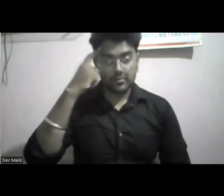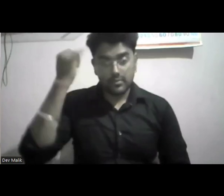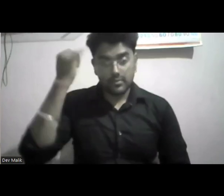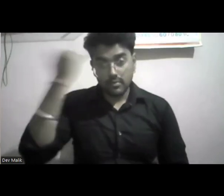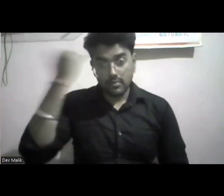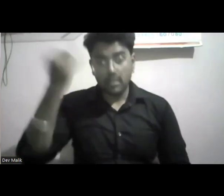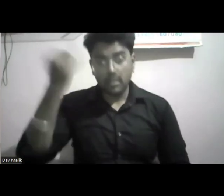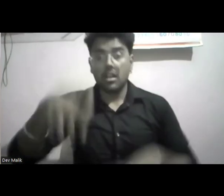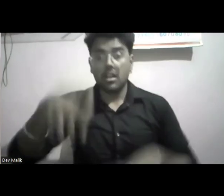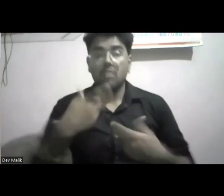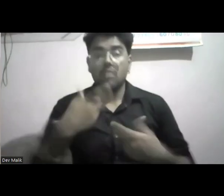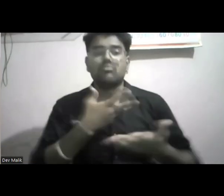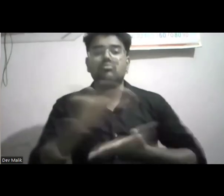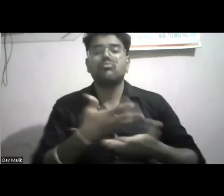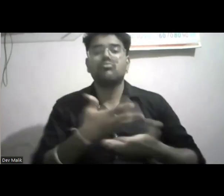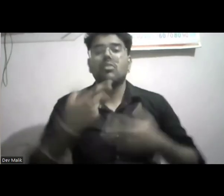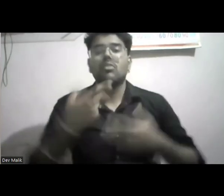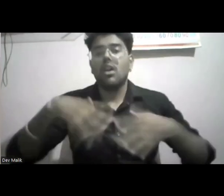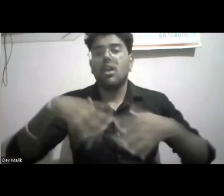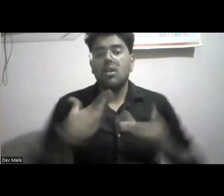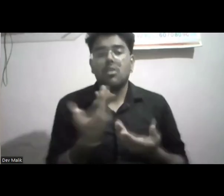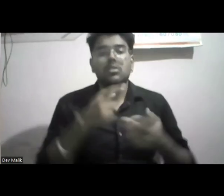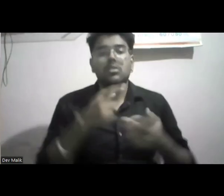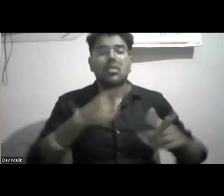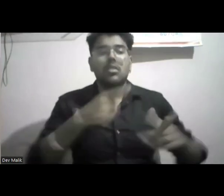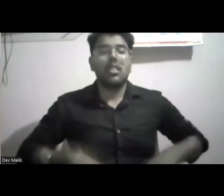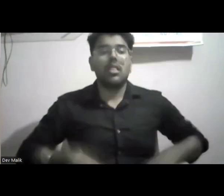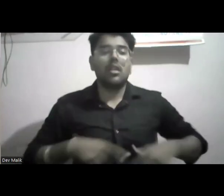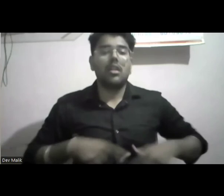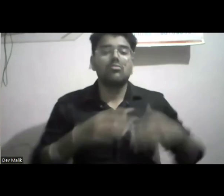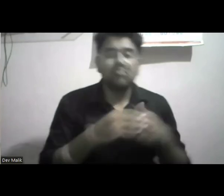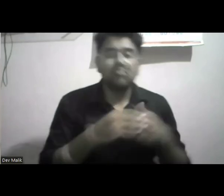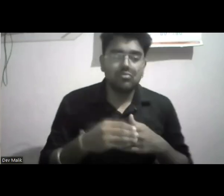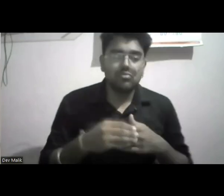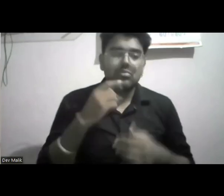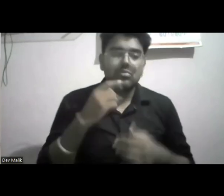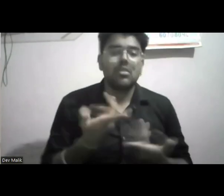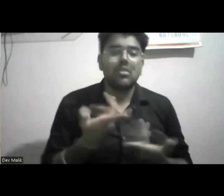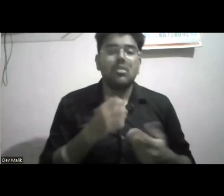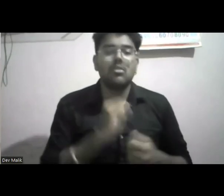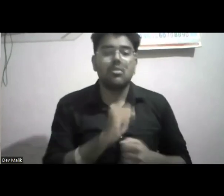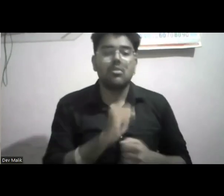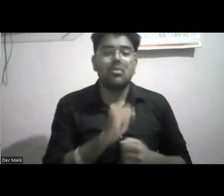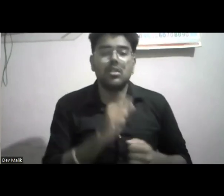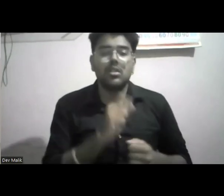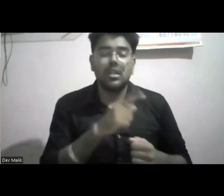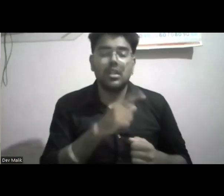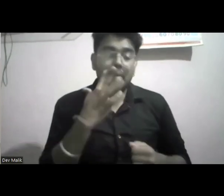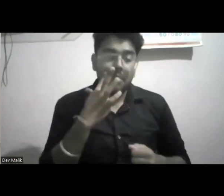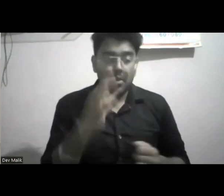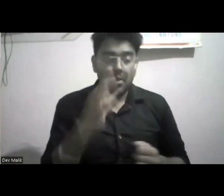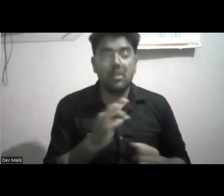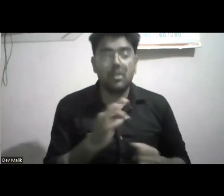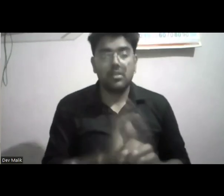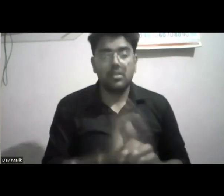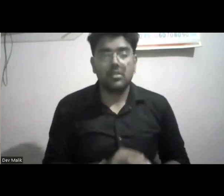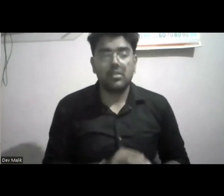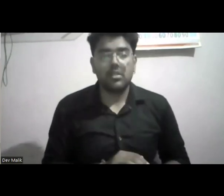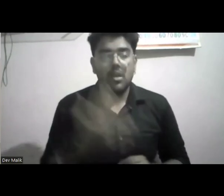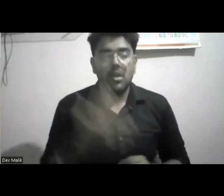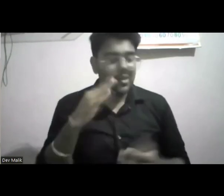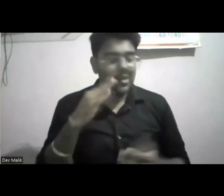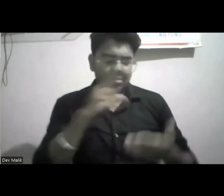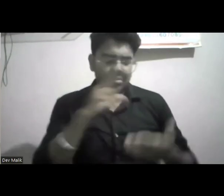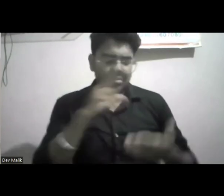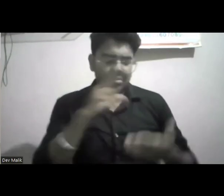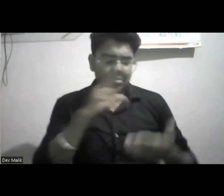going to resist, how are they going to, you know, assert their agencies become so important. And when we start rereading